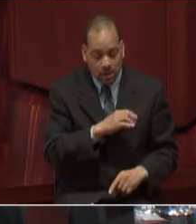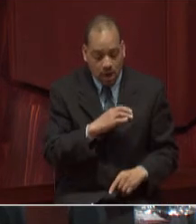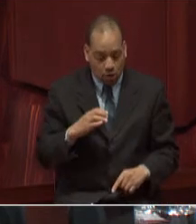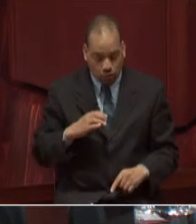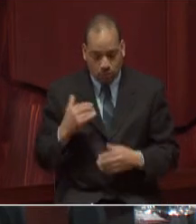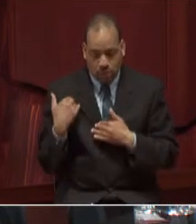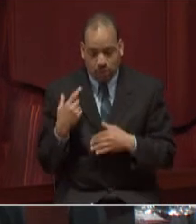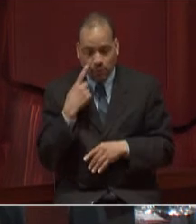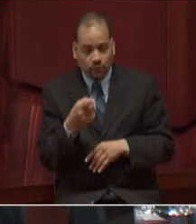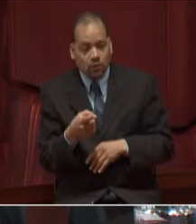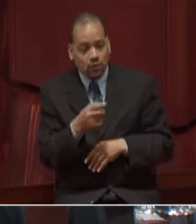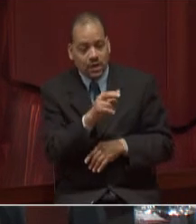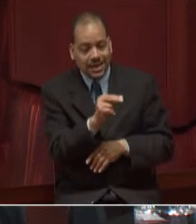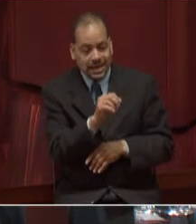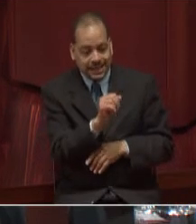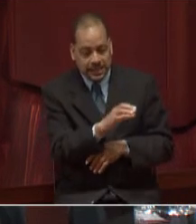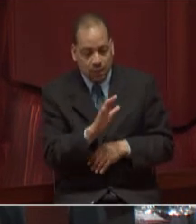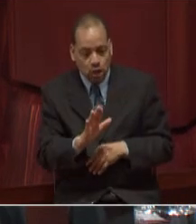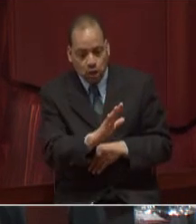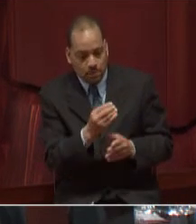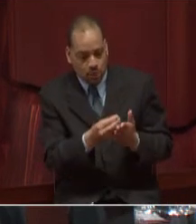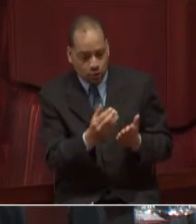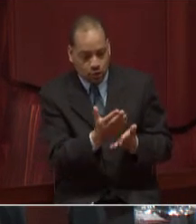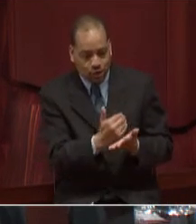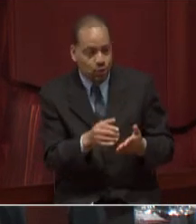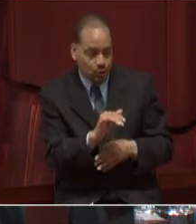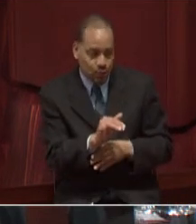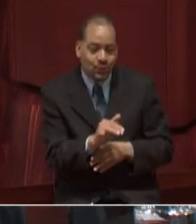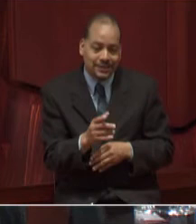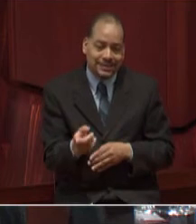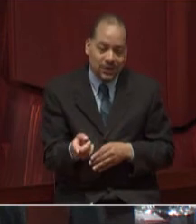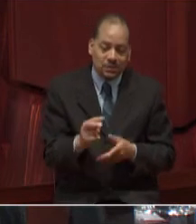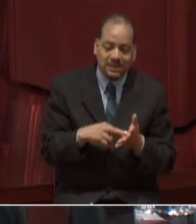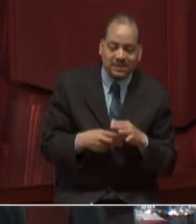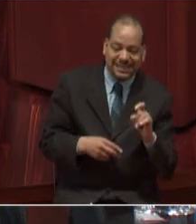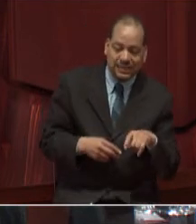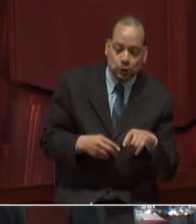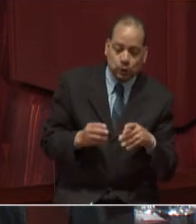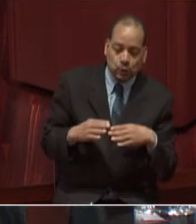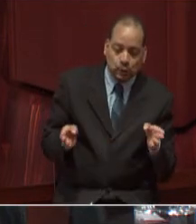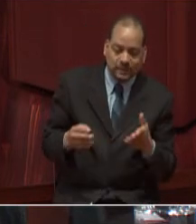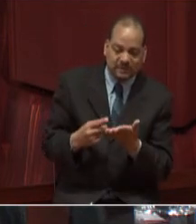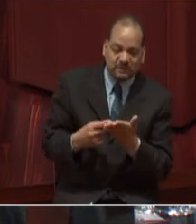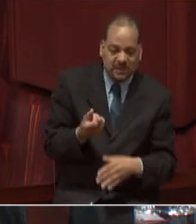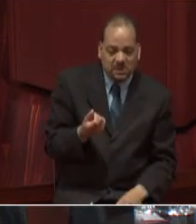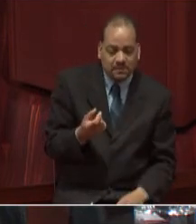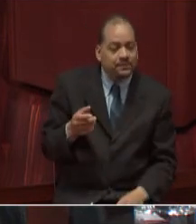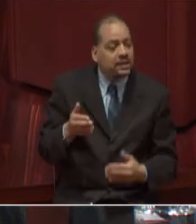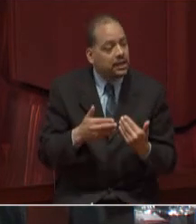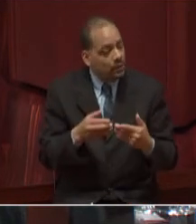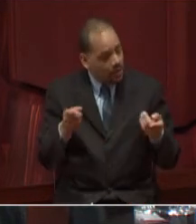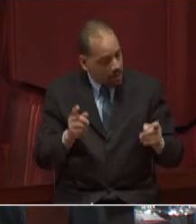Yeah, right. And so it was an unending crisis and battle